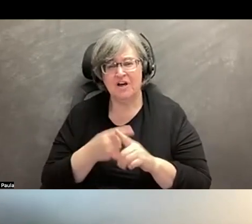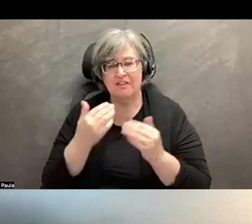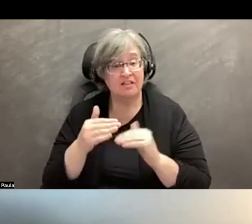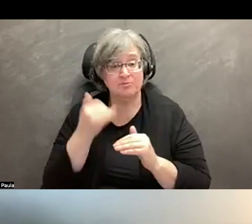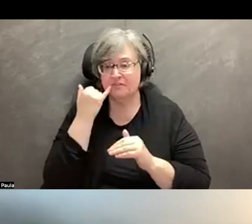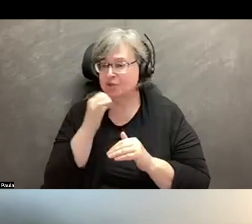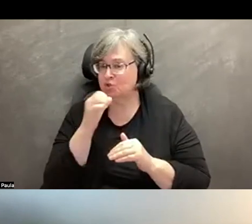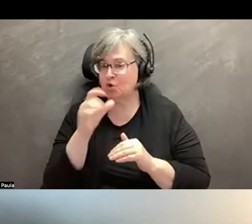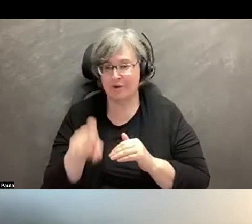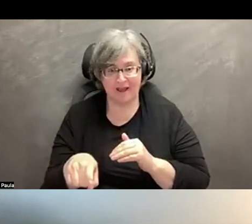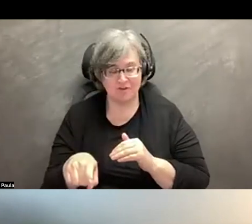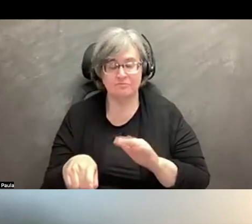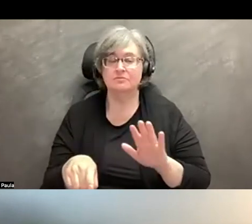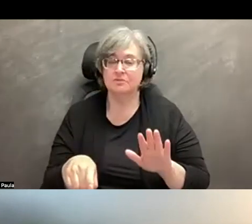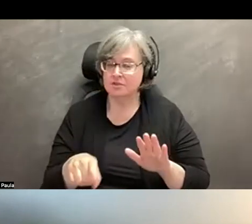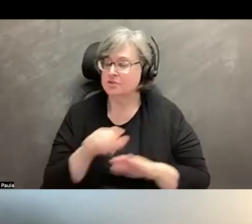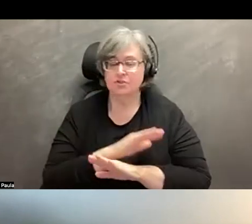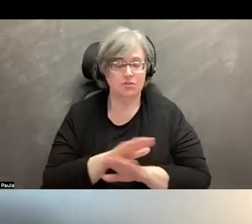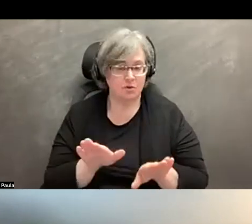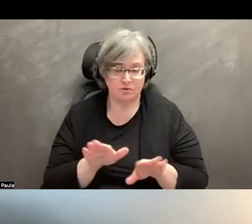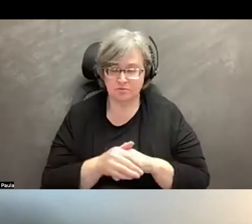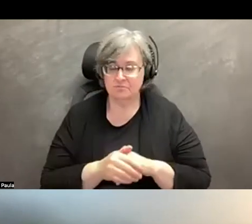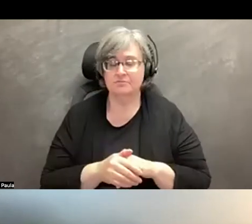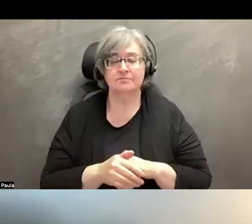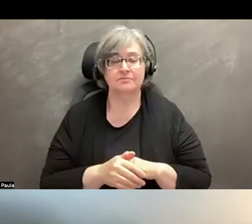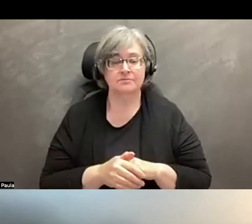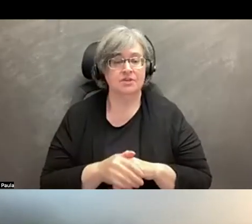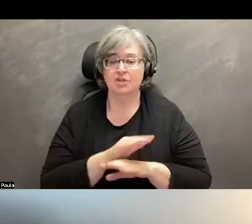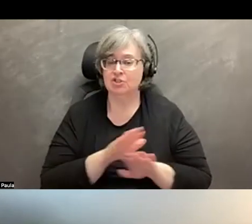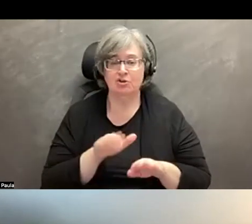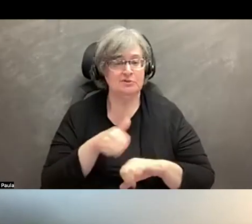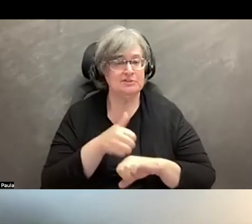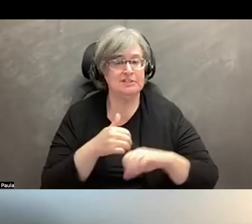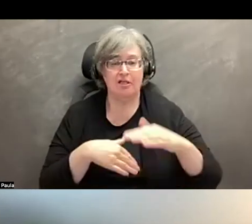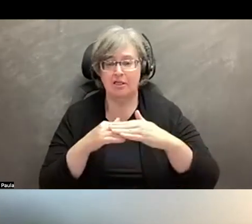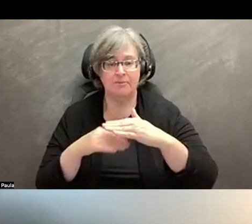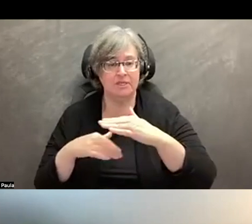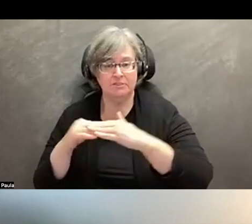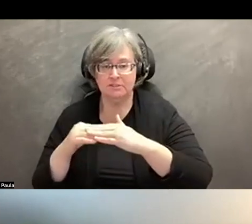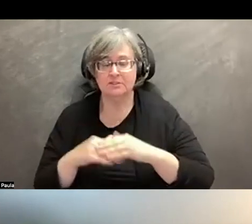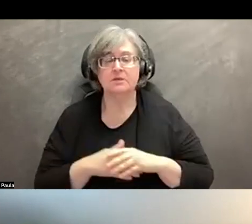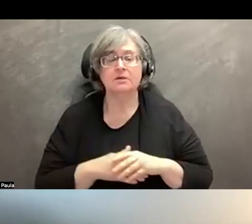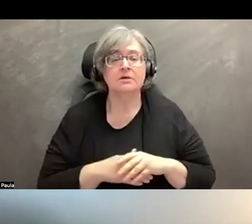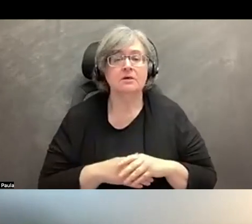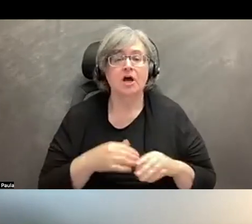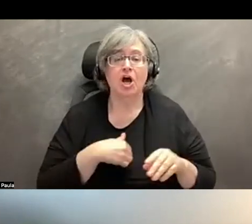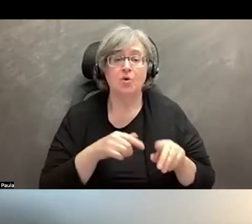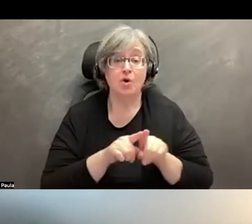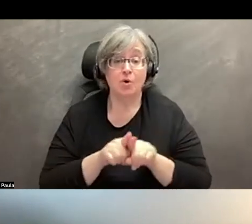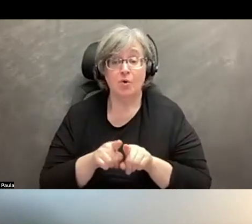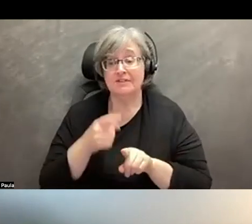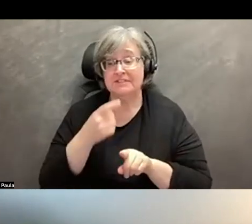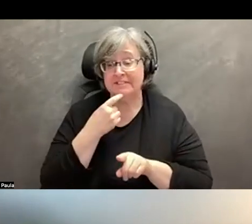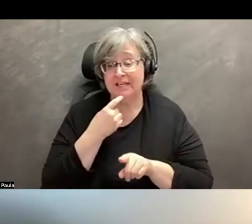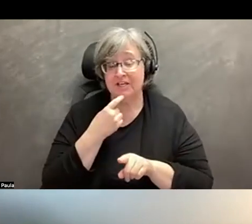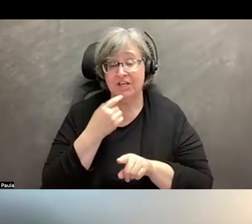do that, you should, I would say, let's not do that. I would also say that if it's